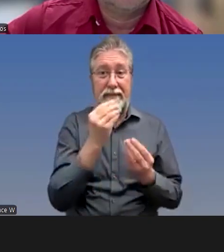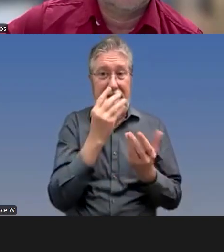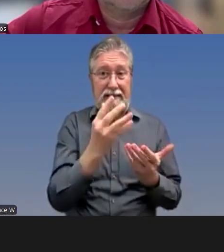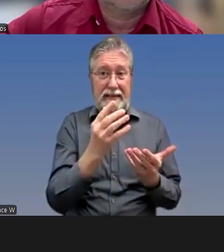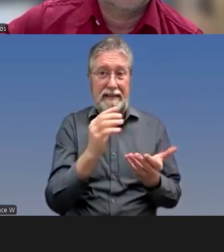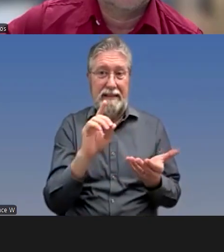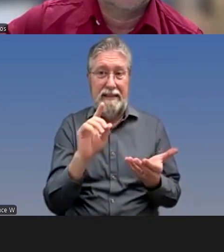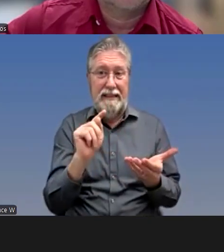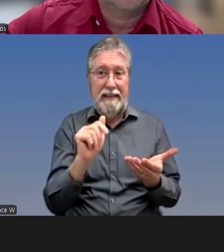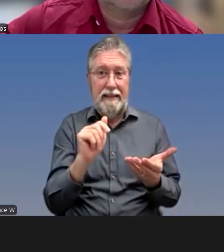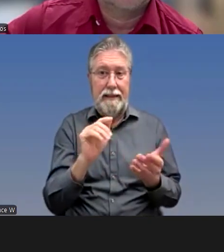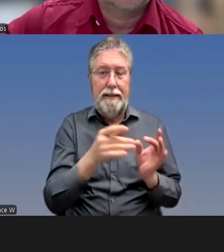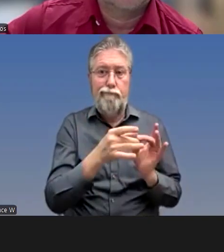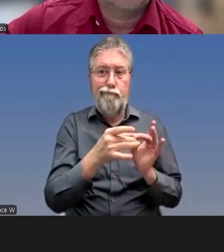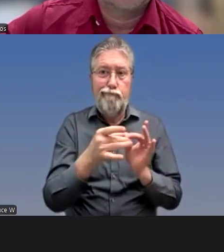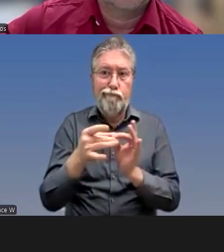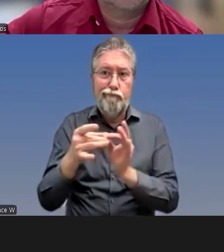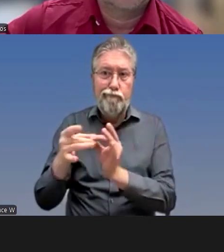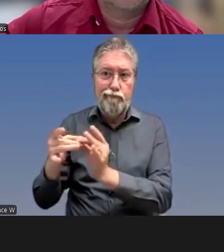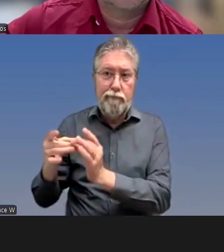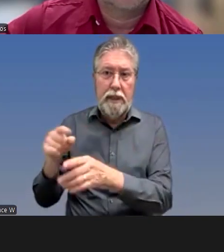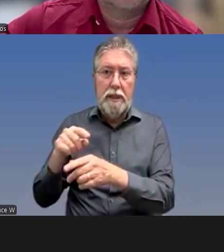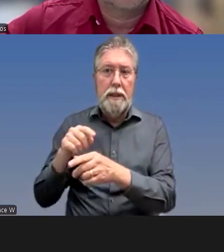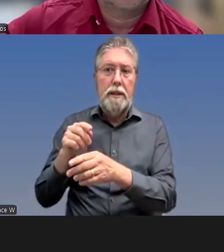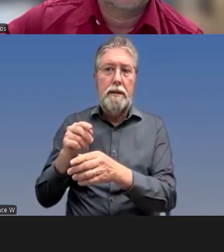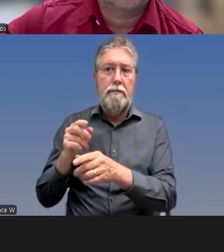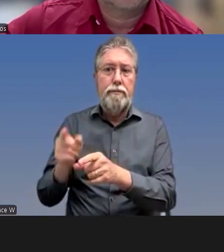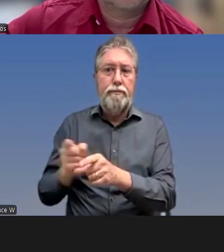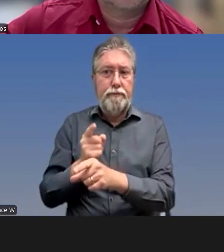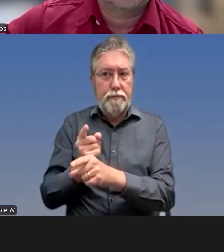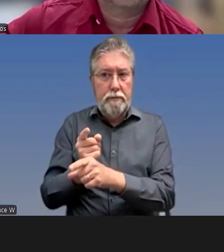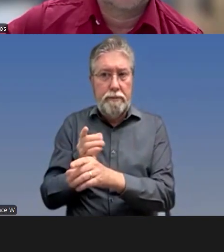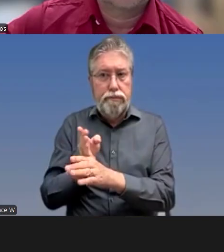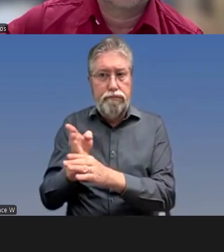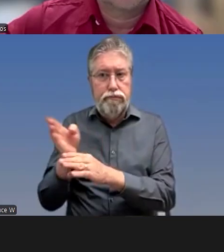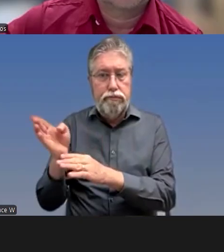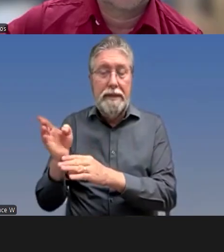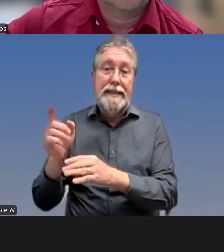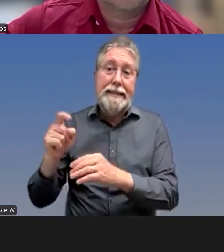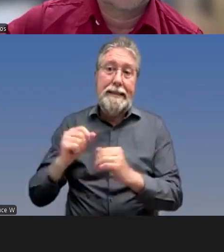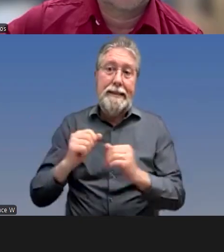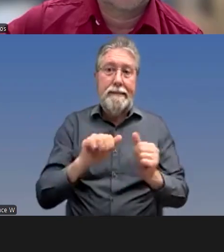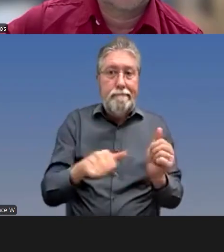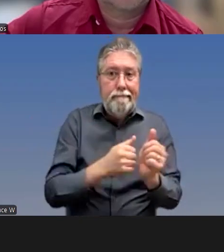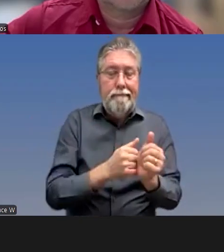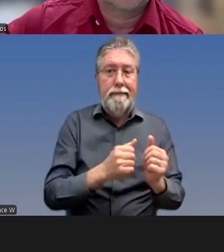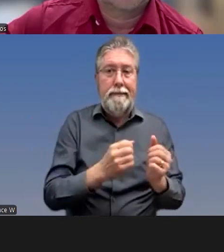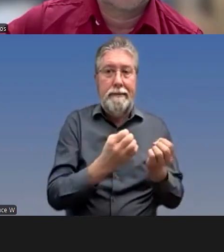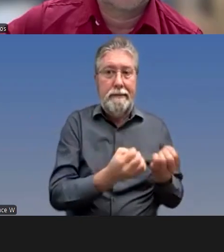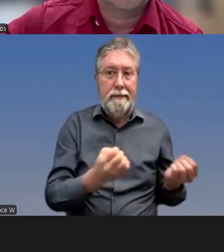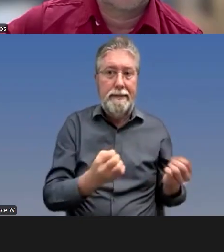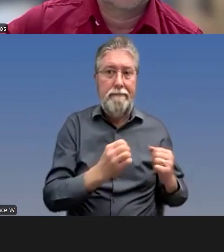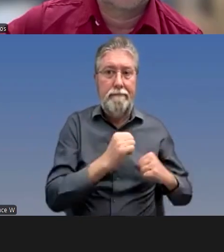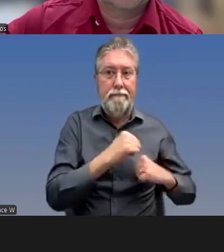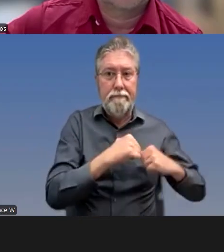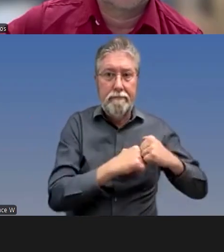has some continuity, integrity, long term, and all of the infrastructure to do that. super important. And great to